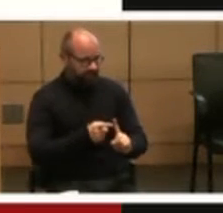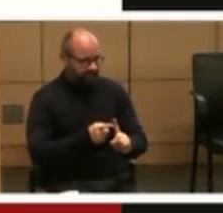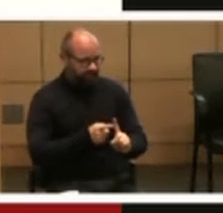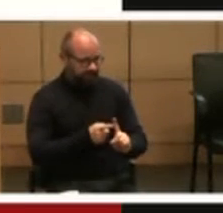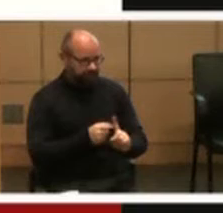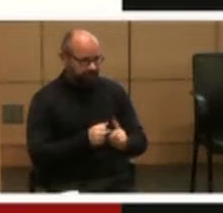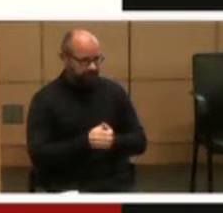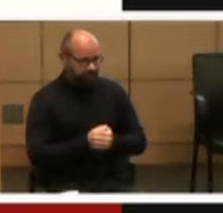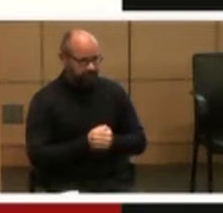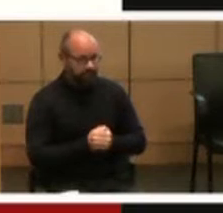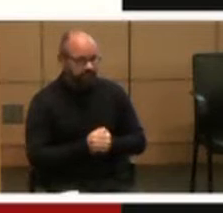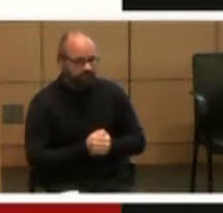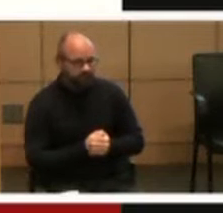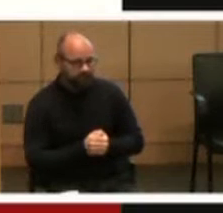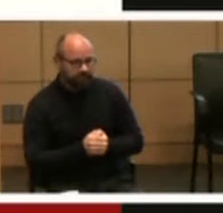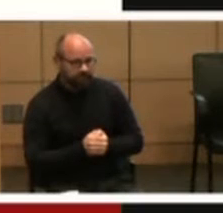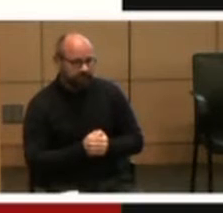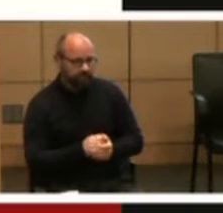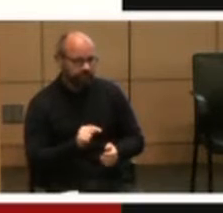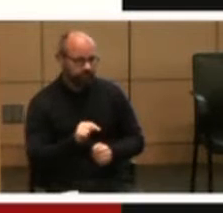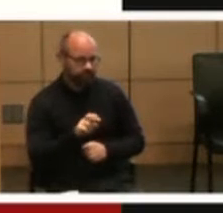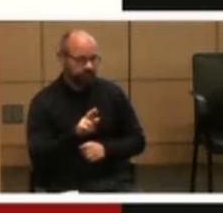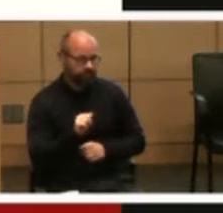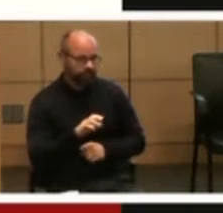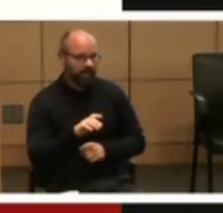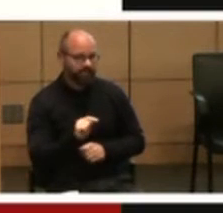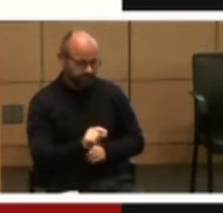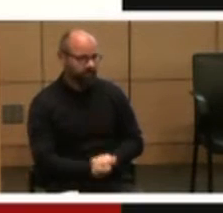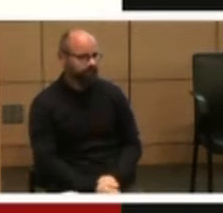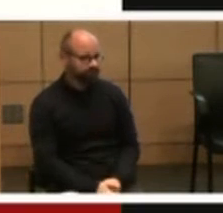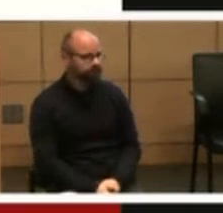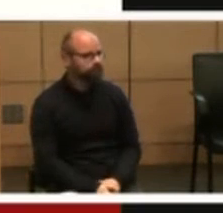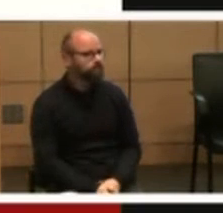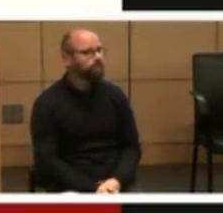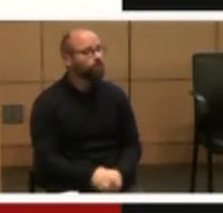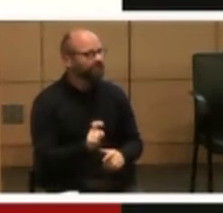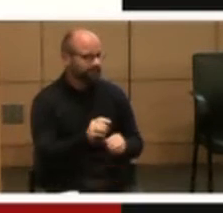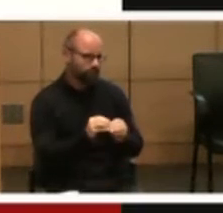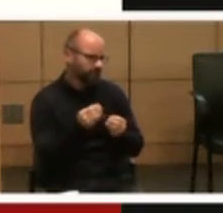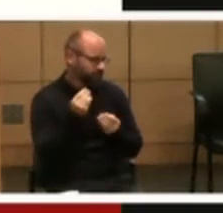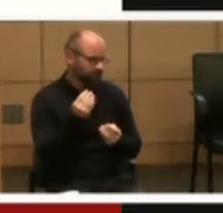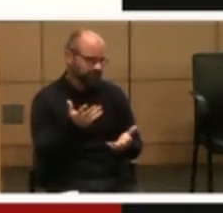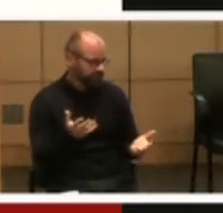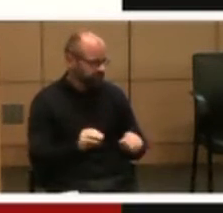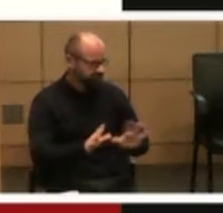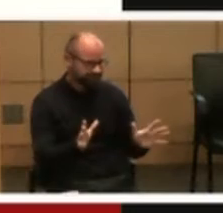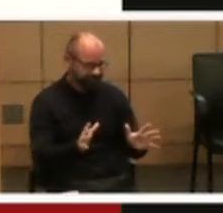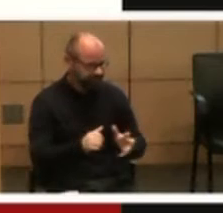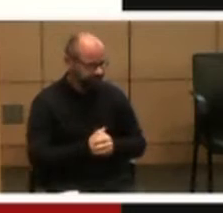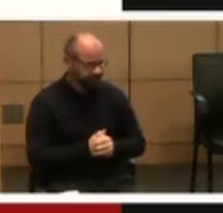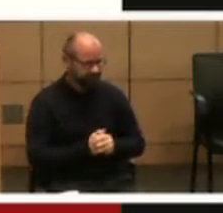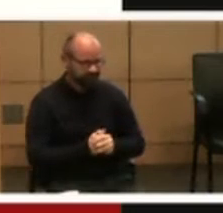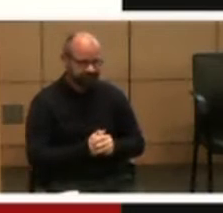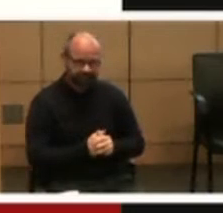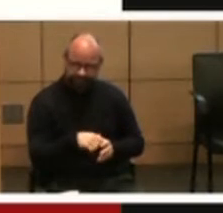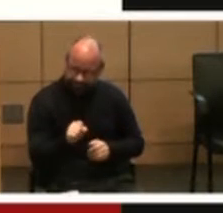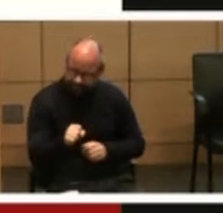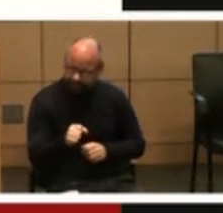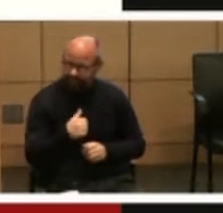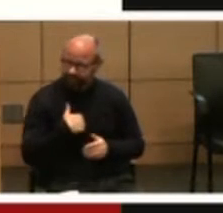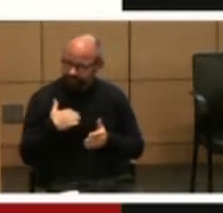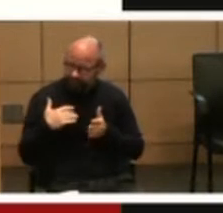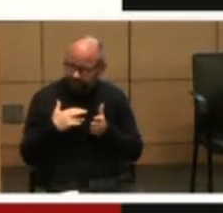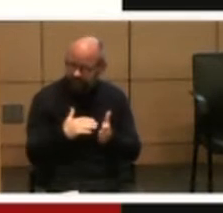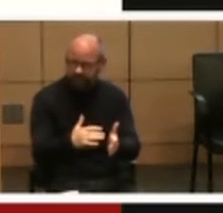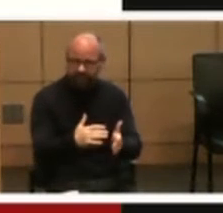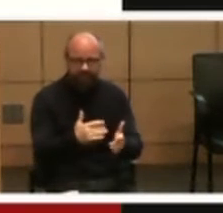we still need a lot more information. This, I would say that these studies, even though we have, they seem to be